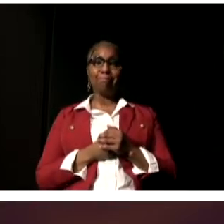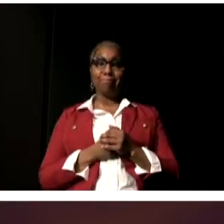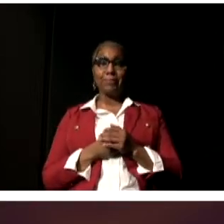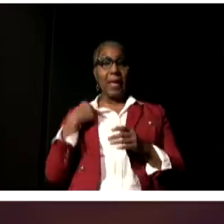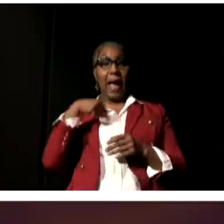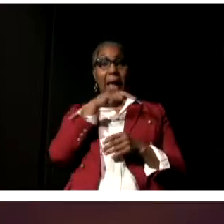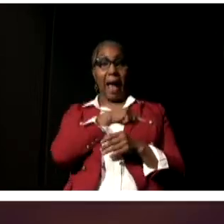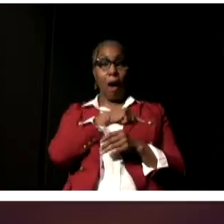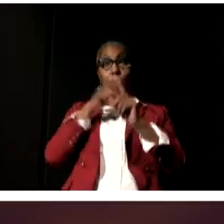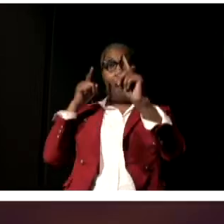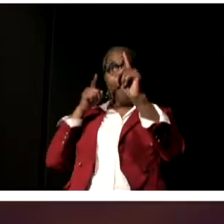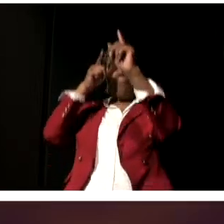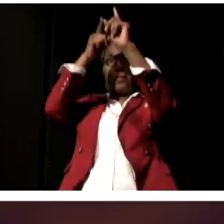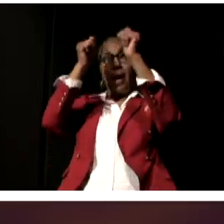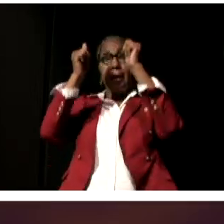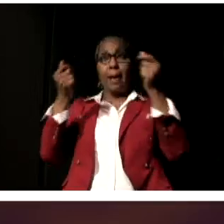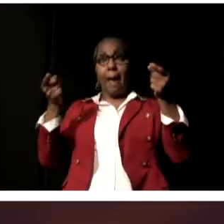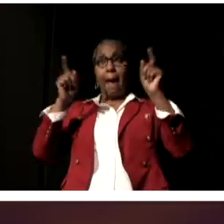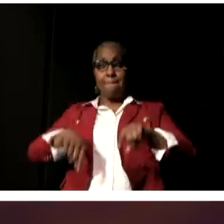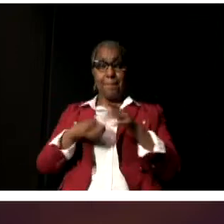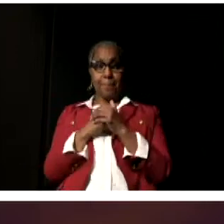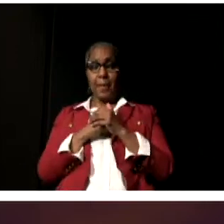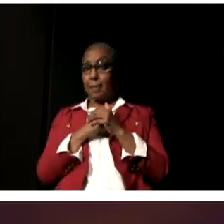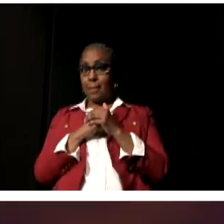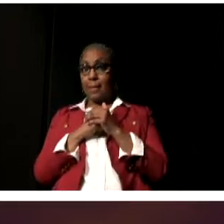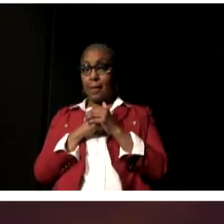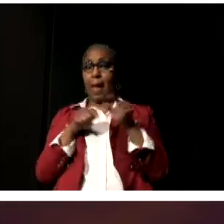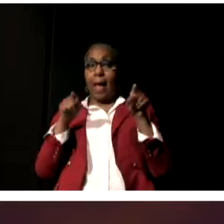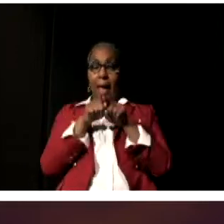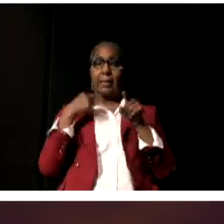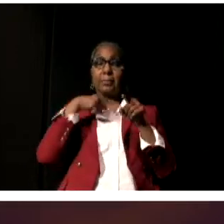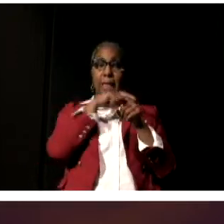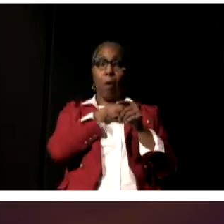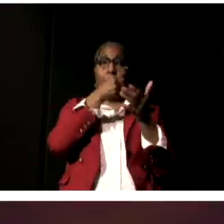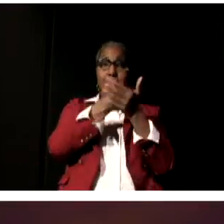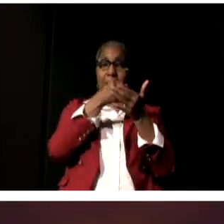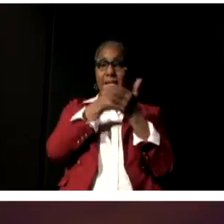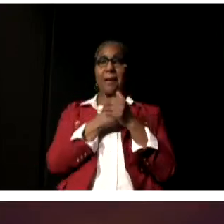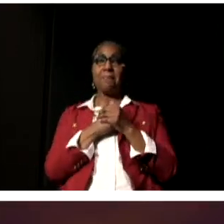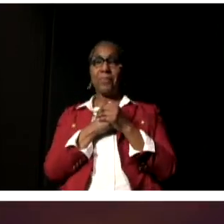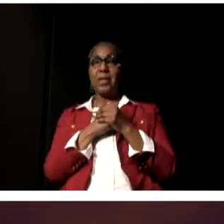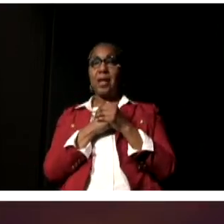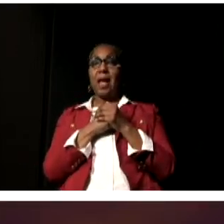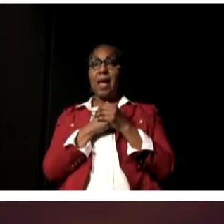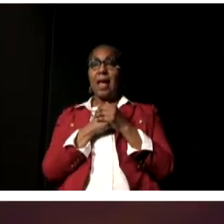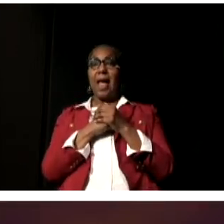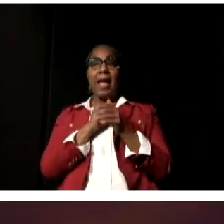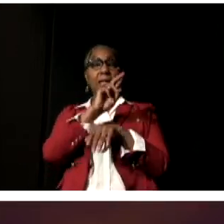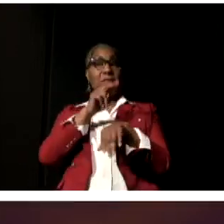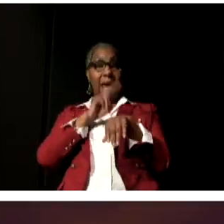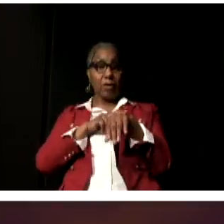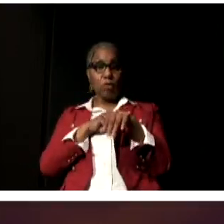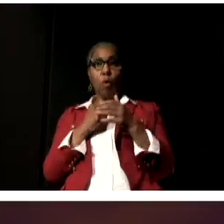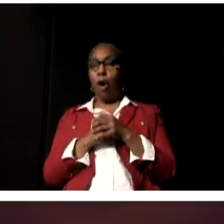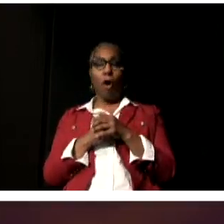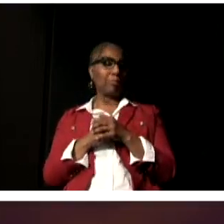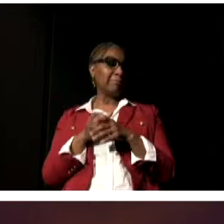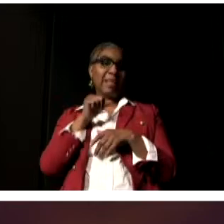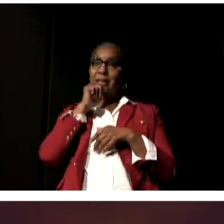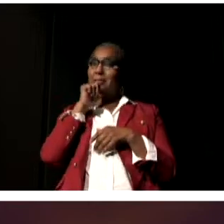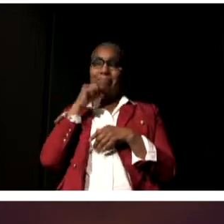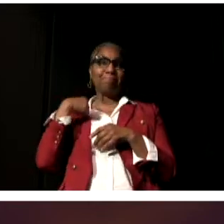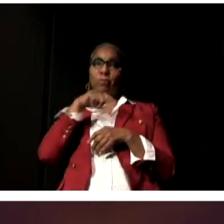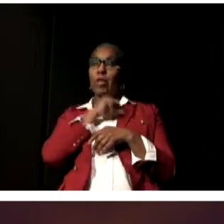Our aspirations can only go as far as our money does, and status quo doesn't get us very